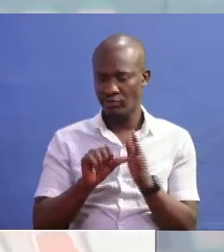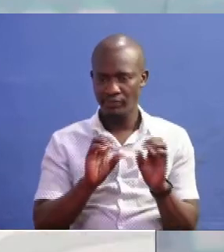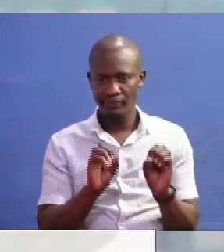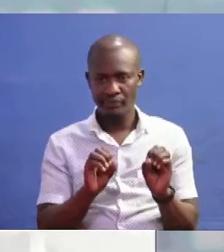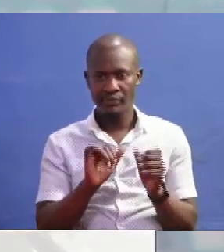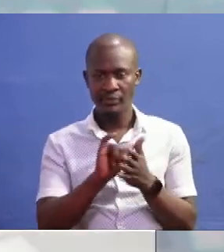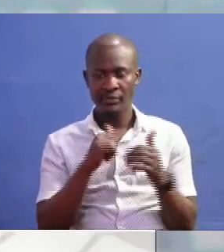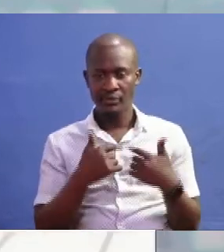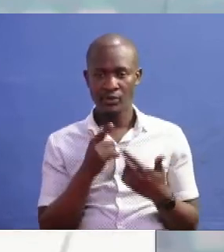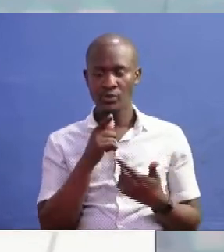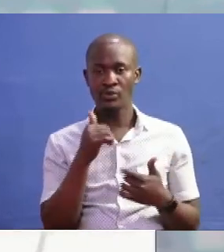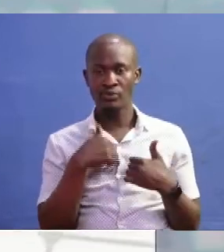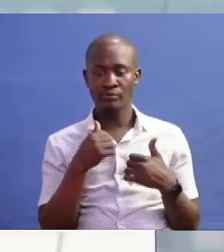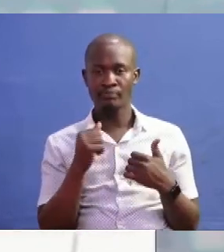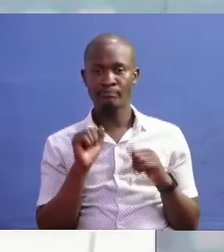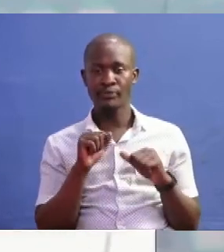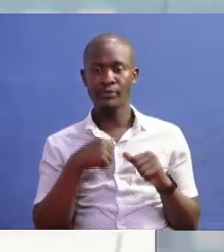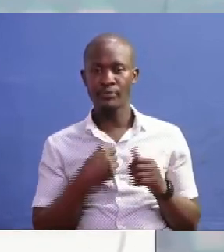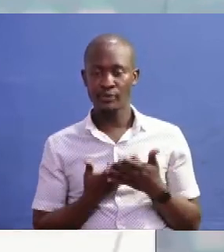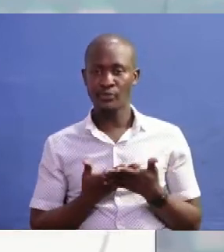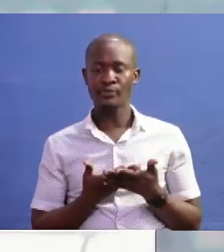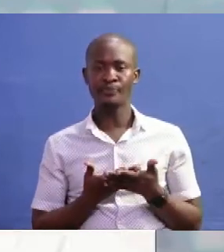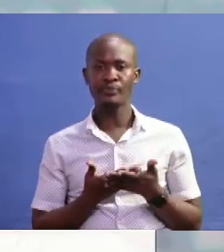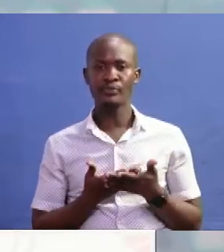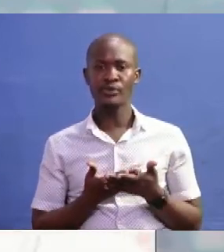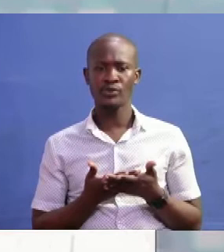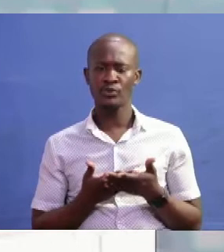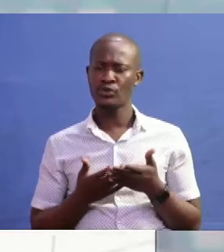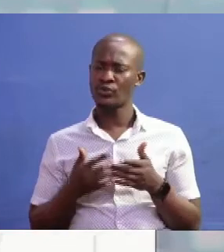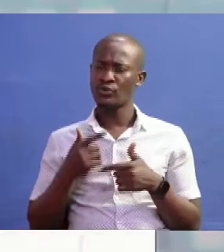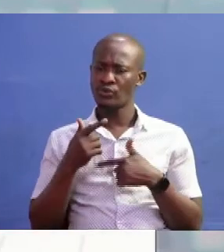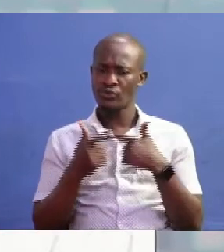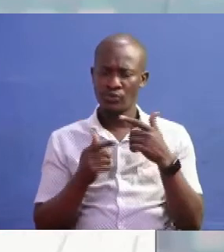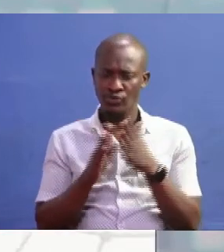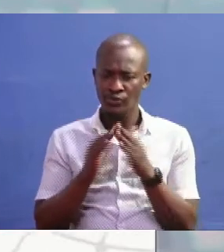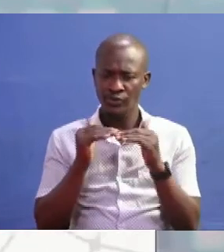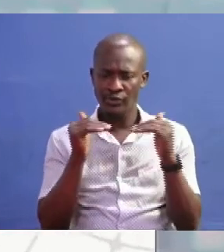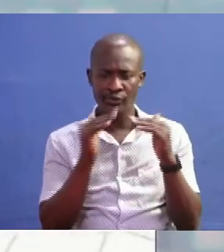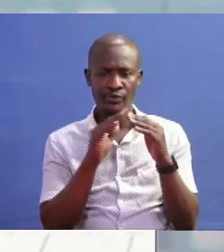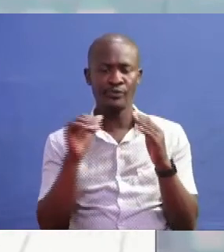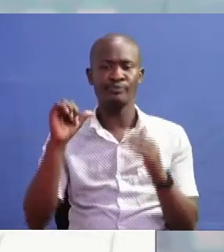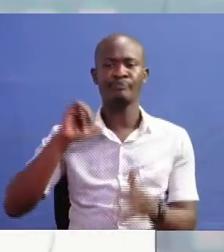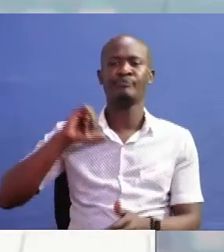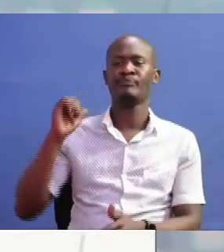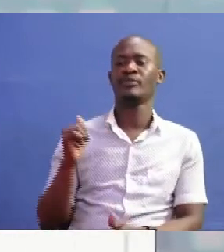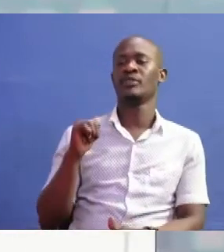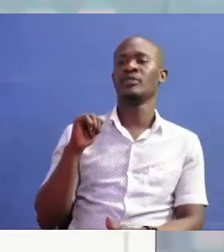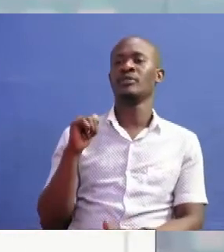that means you can be able to stomach a certain level of risk. And also